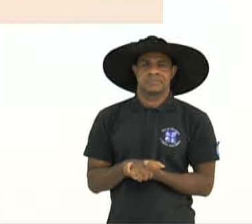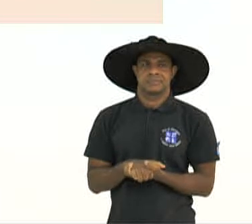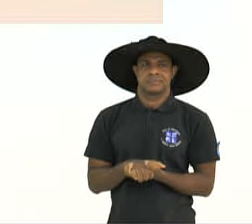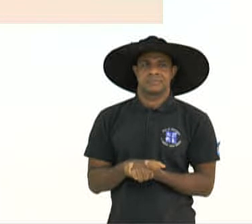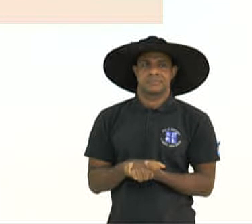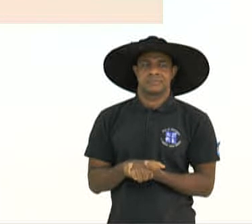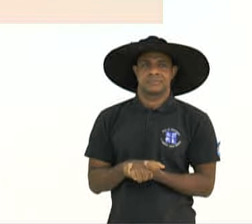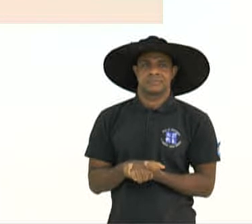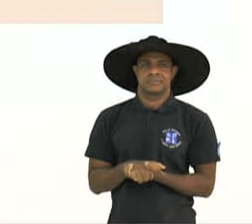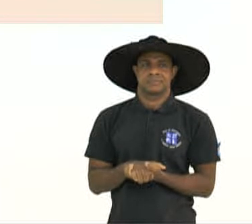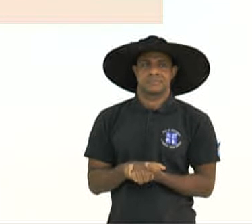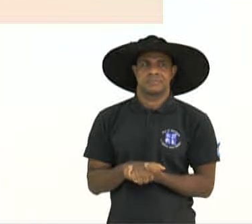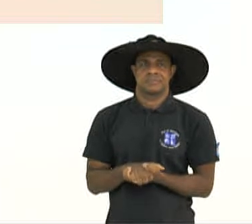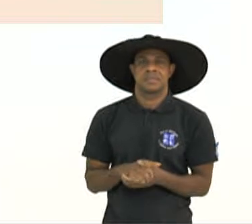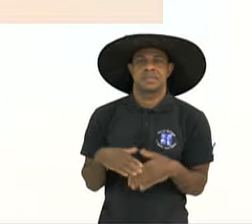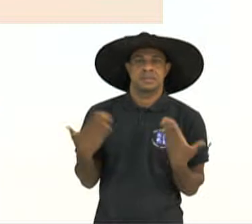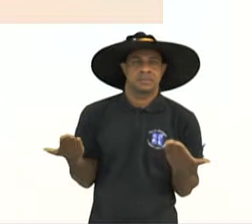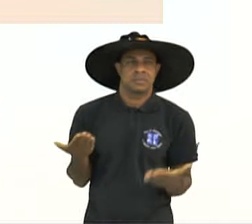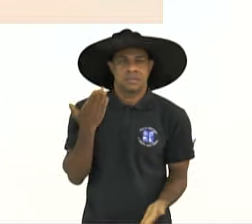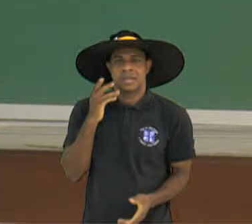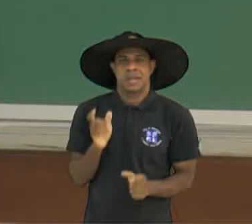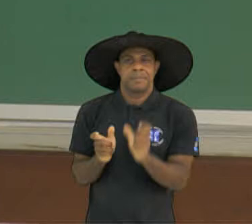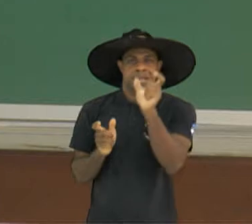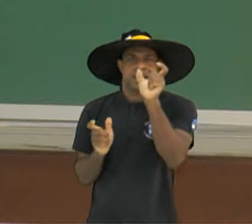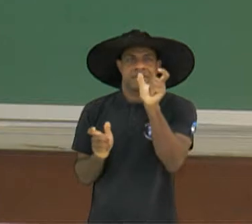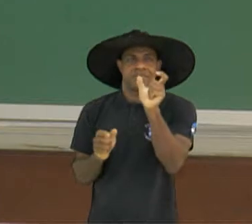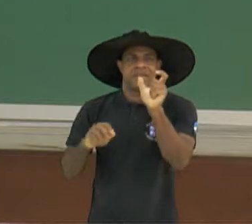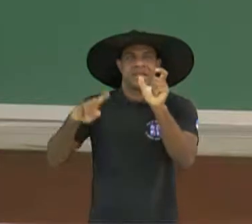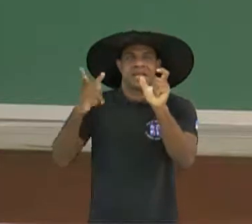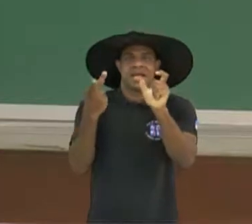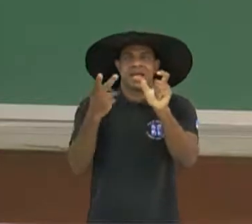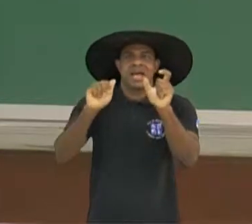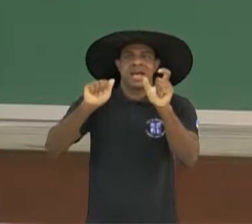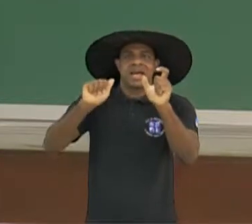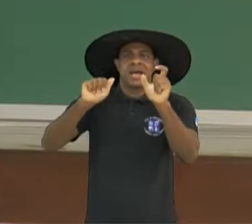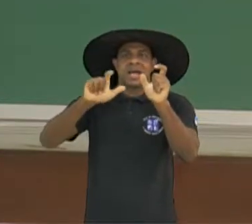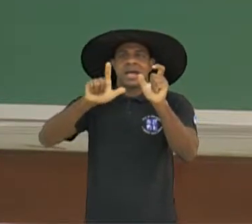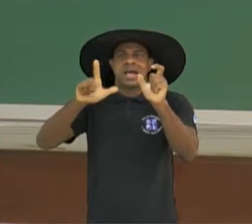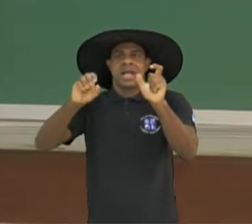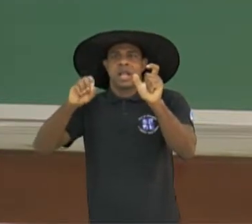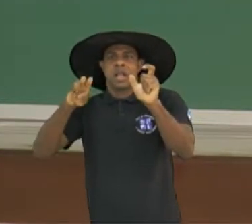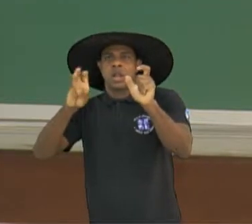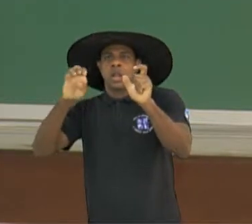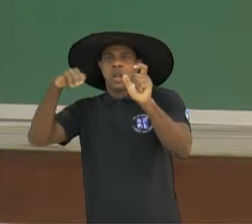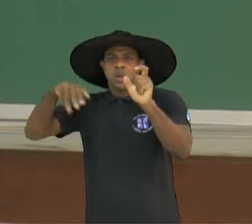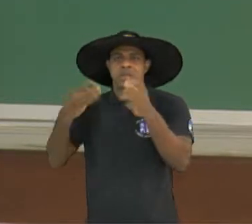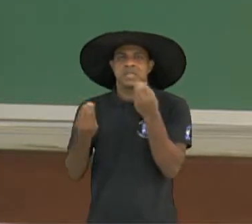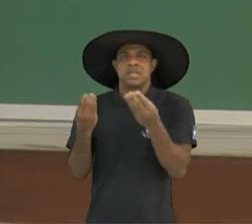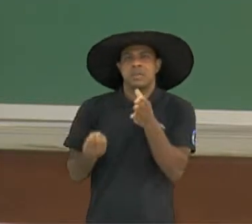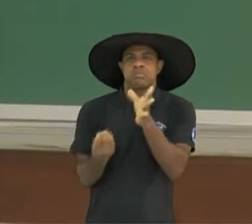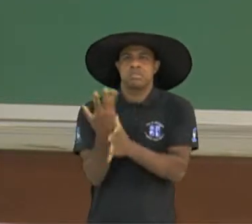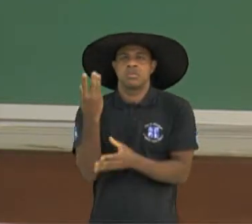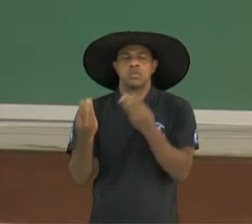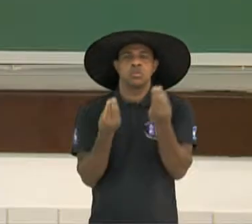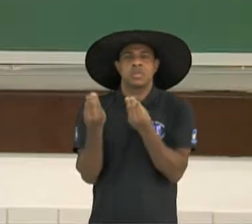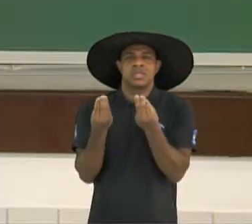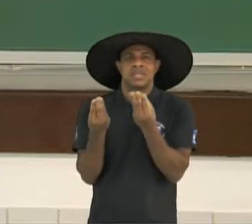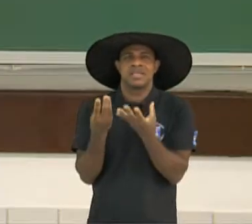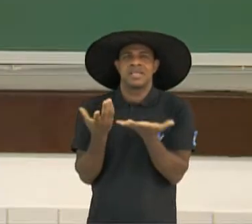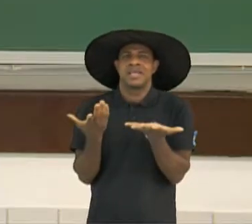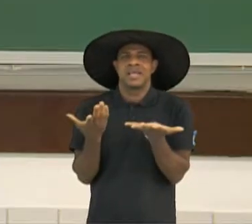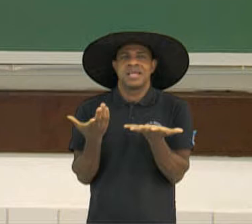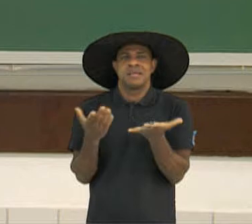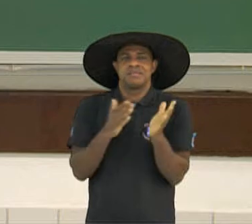with human death. Então, a palavra Halloween, ou o tema Halloween, ele surge desde o período